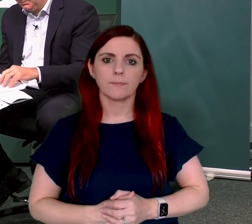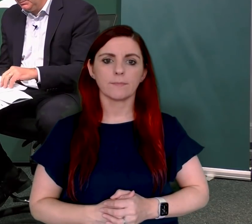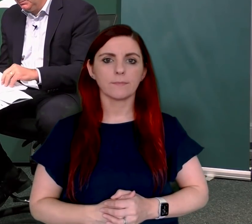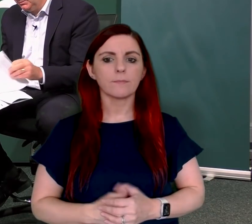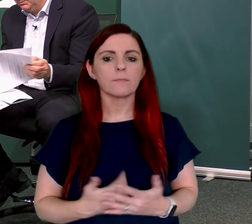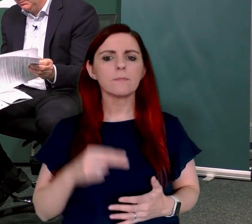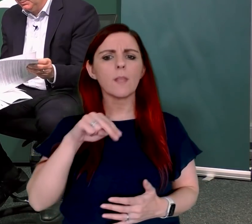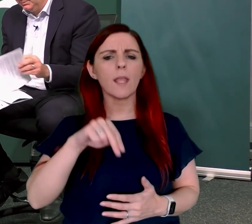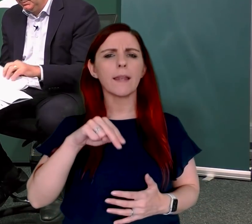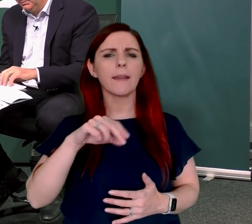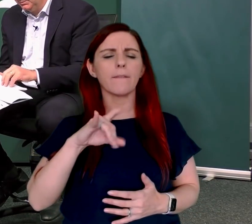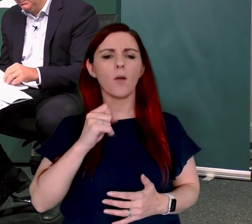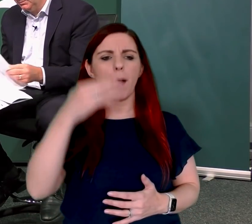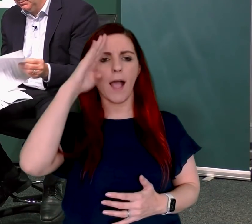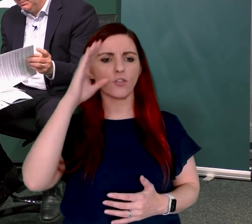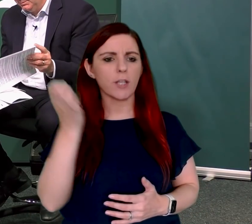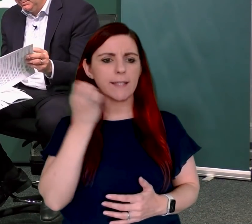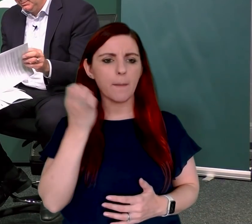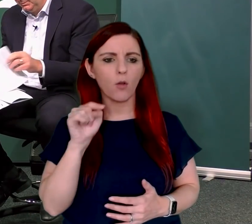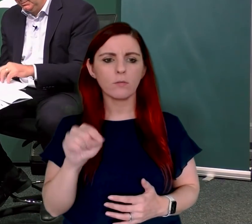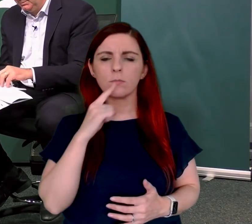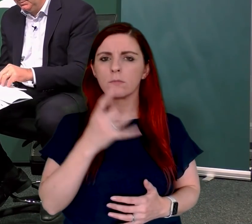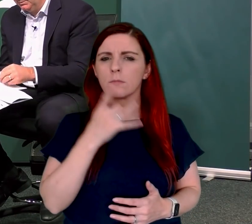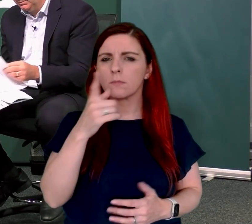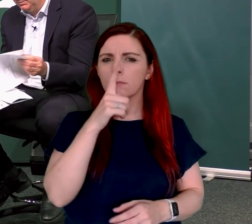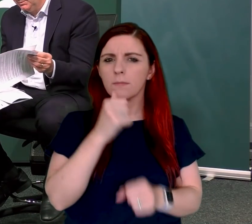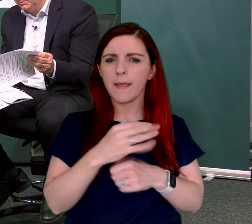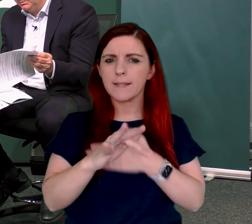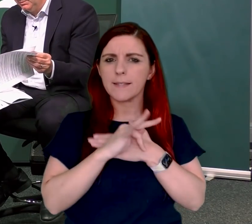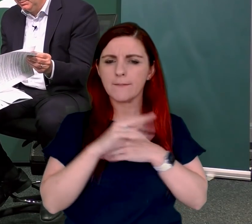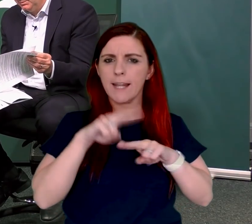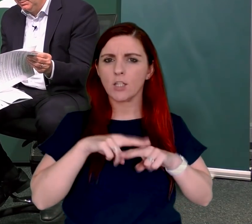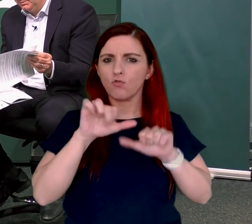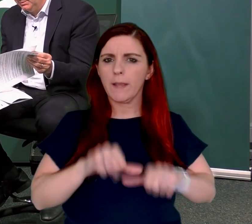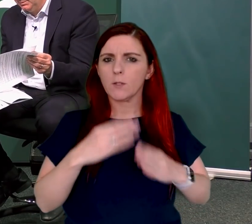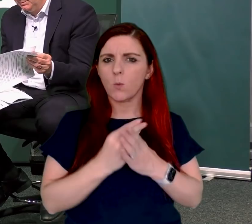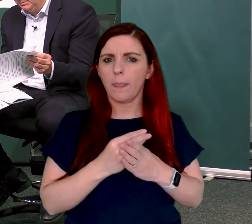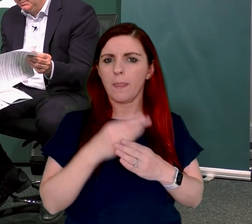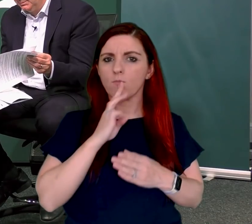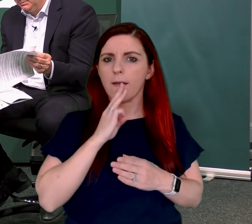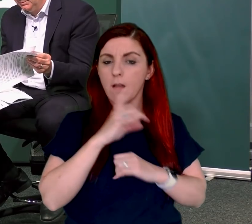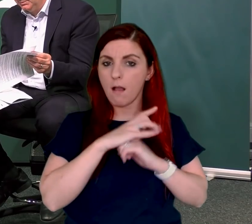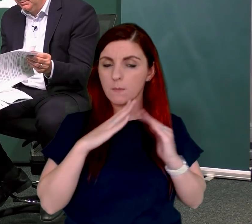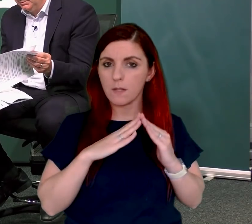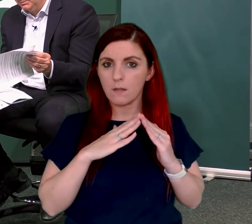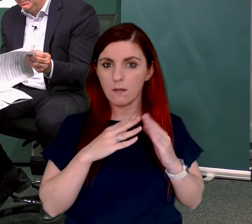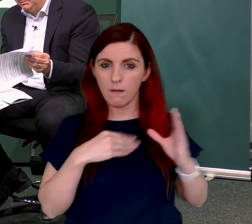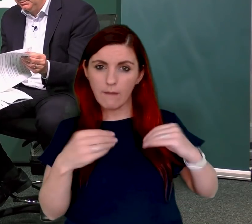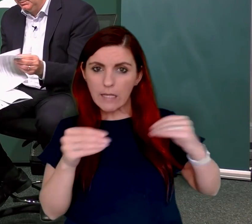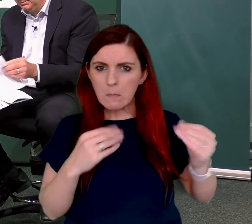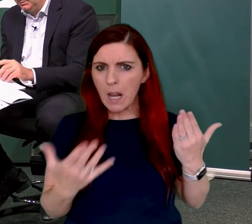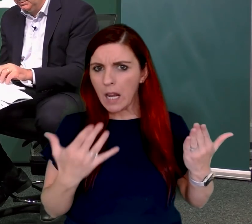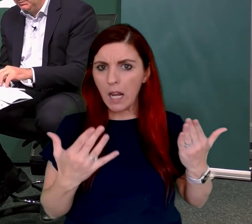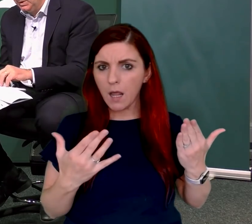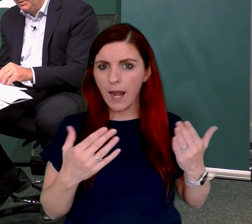Hi, Niamh Griffin from the Irish Examiner. Just on the safety net agreement with the private hospitals, how much flex is there in that, and how